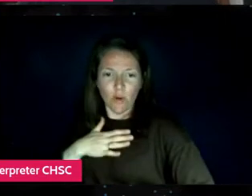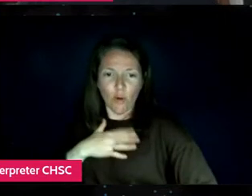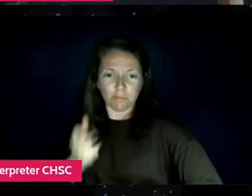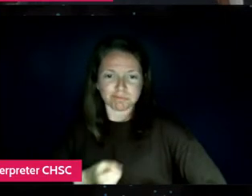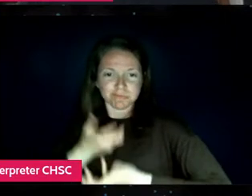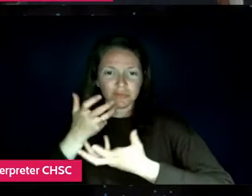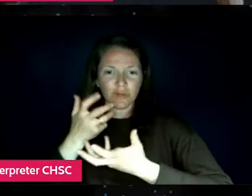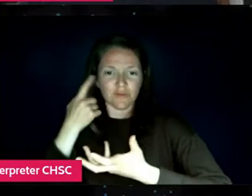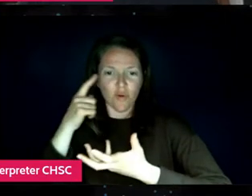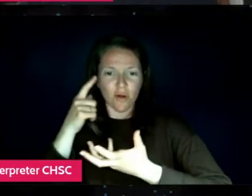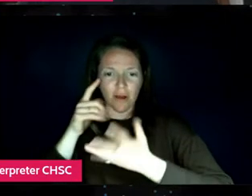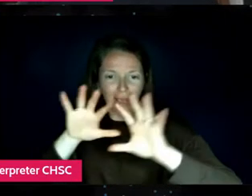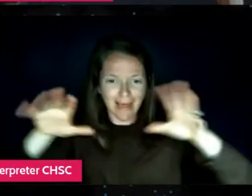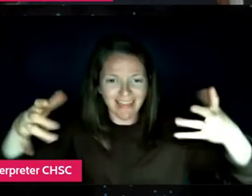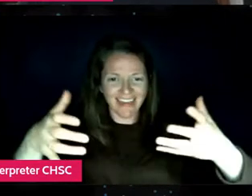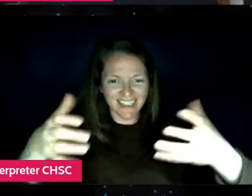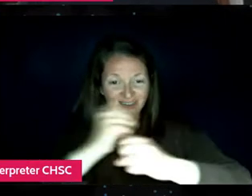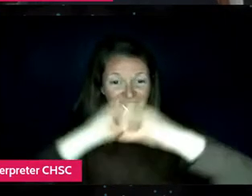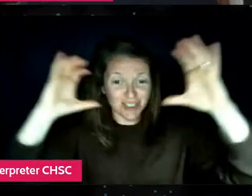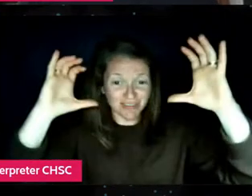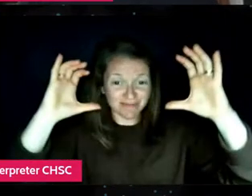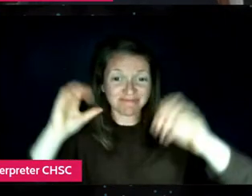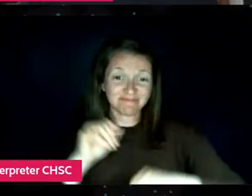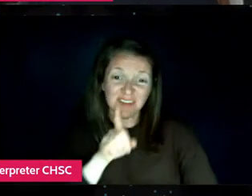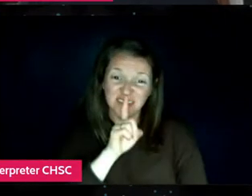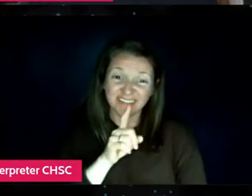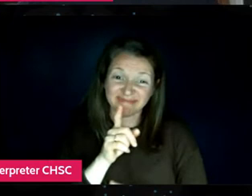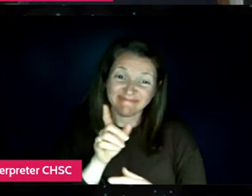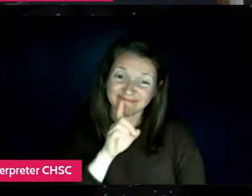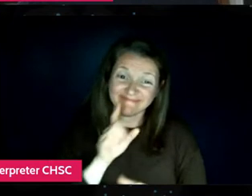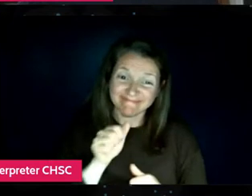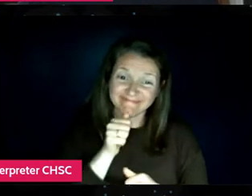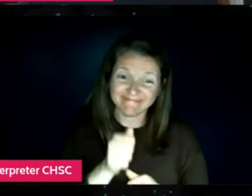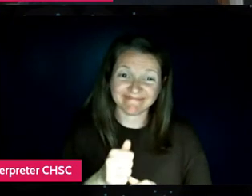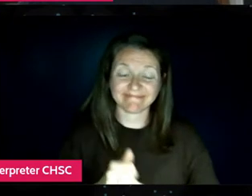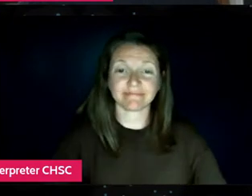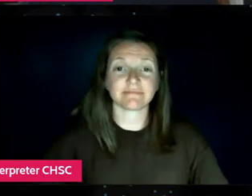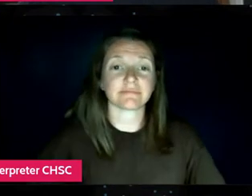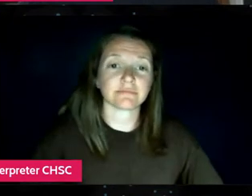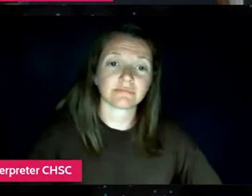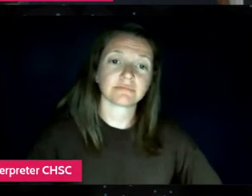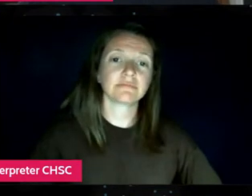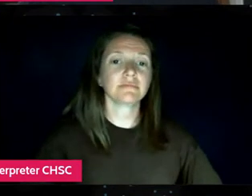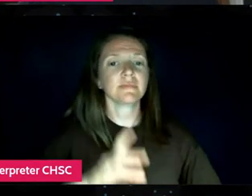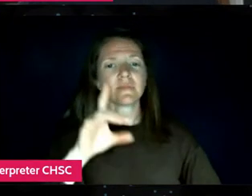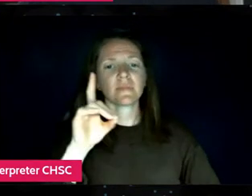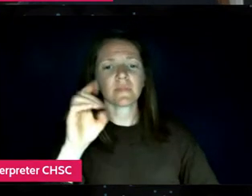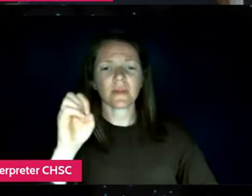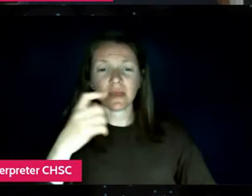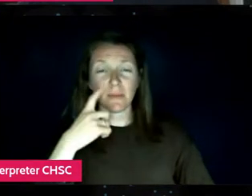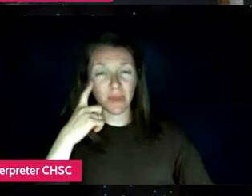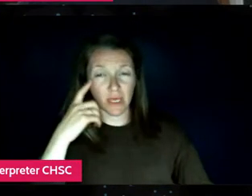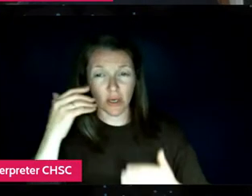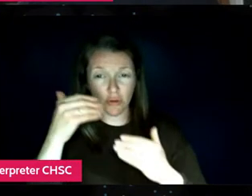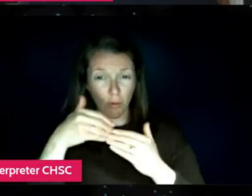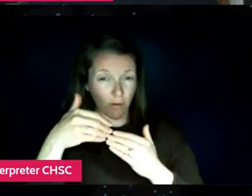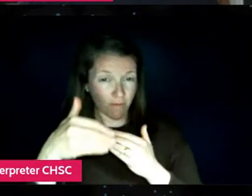vision. But yeah, it was really, really tough. And I'm thinking going forward, is